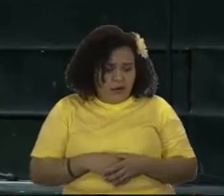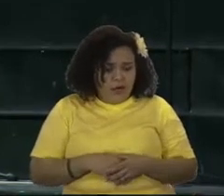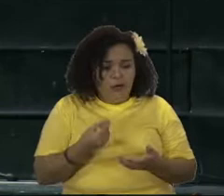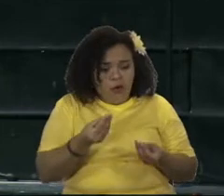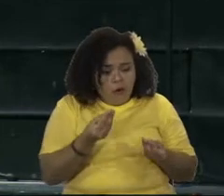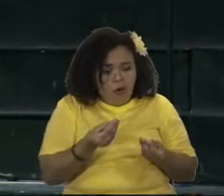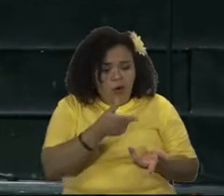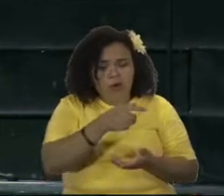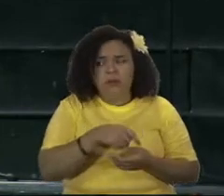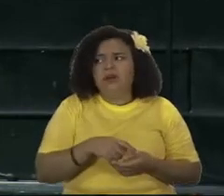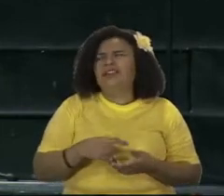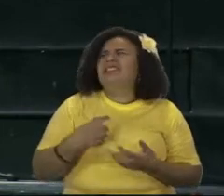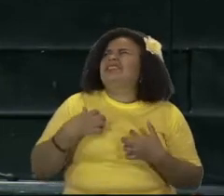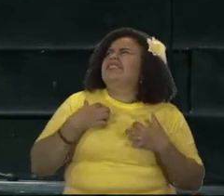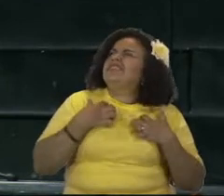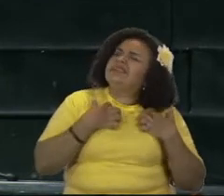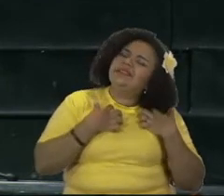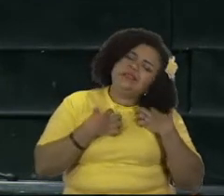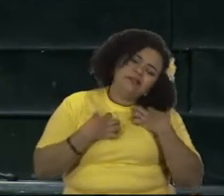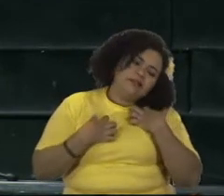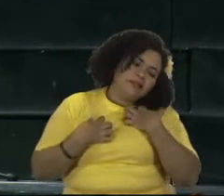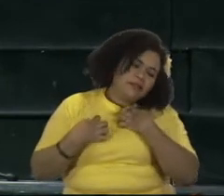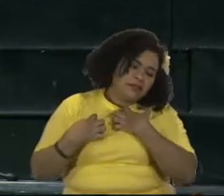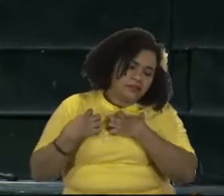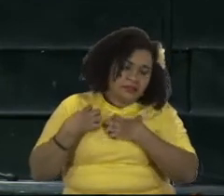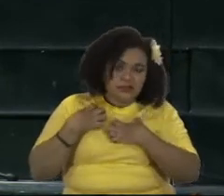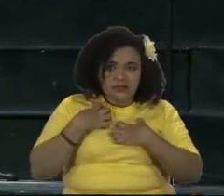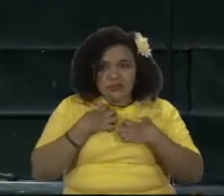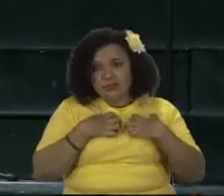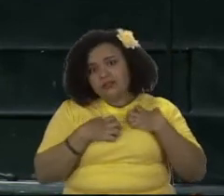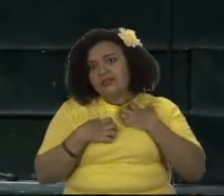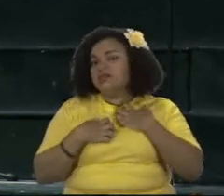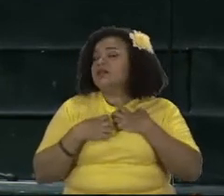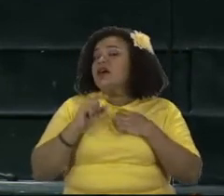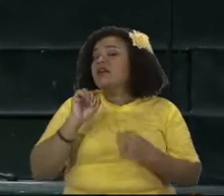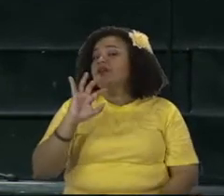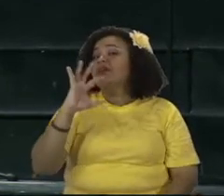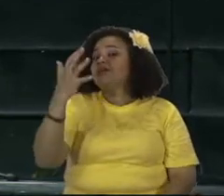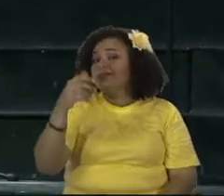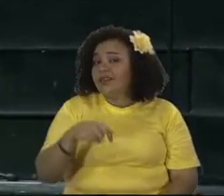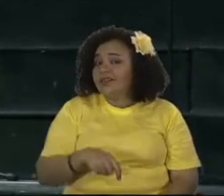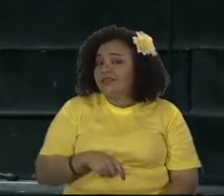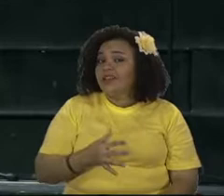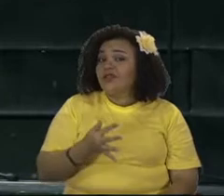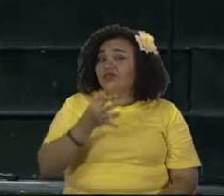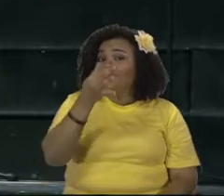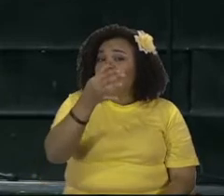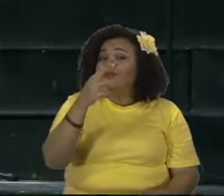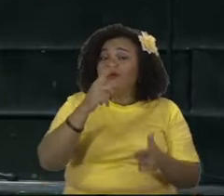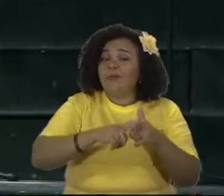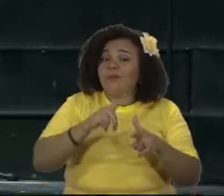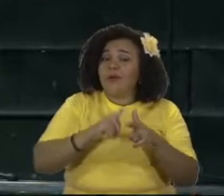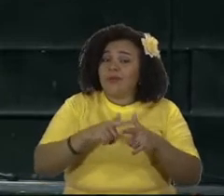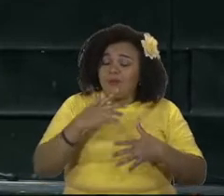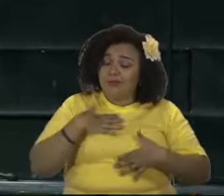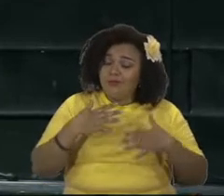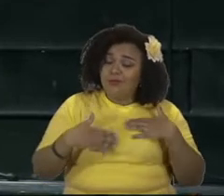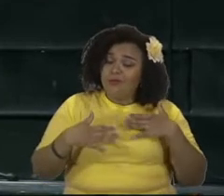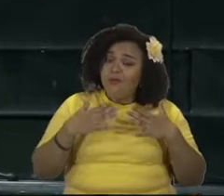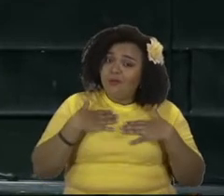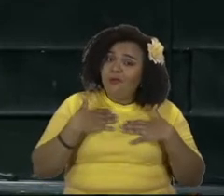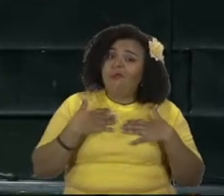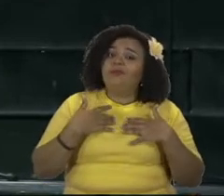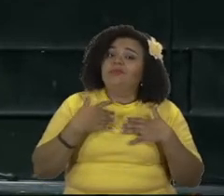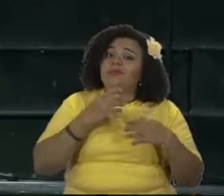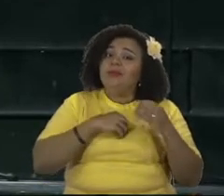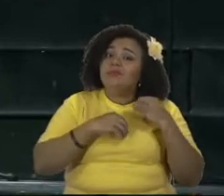it. If not, you're going to end up doing something that God does not want. And